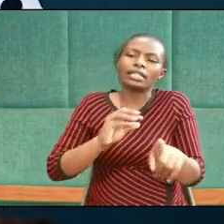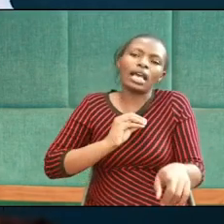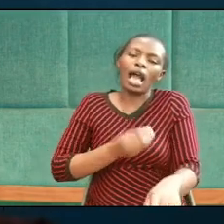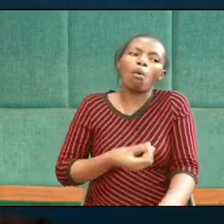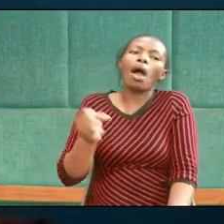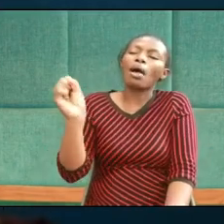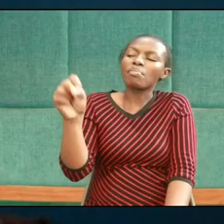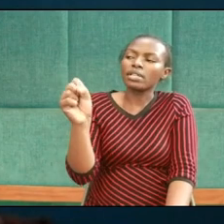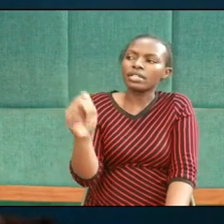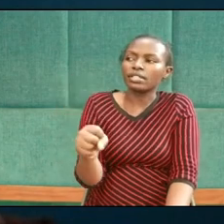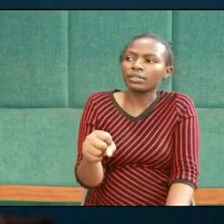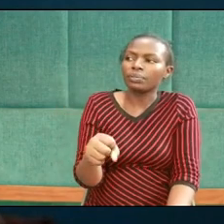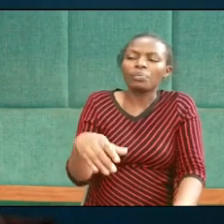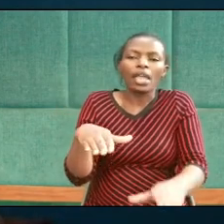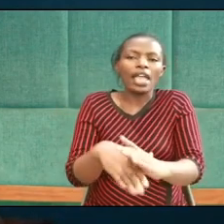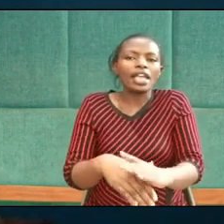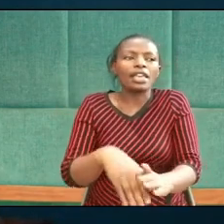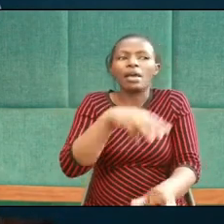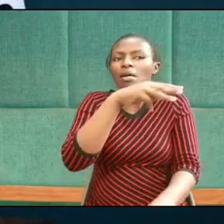And as you note,